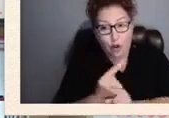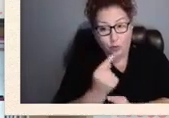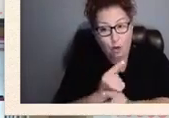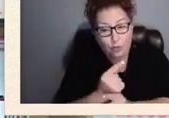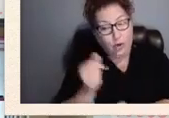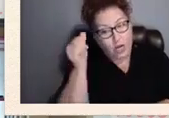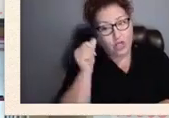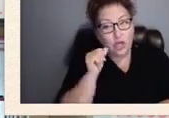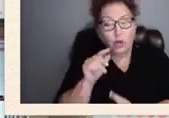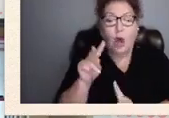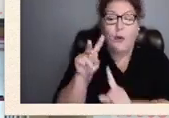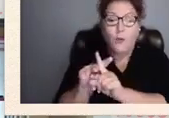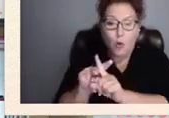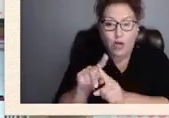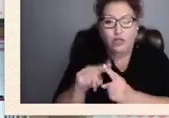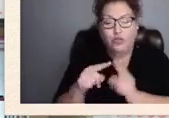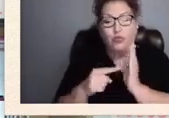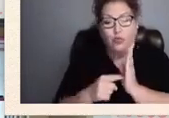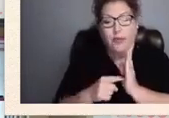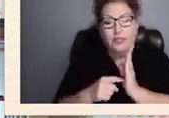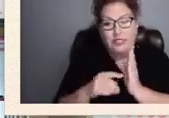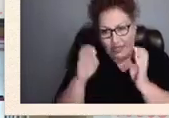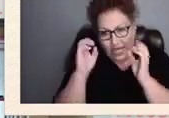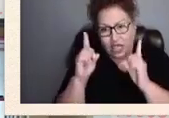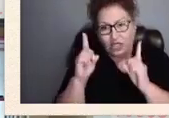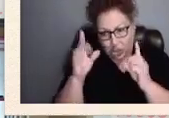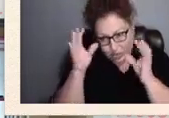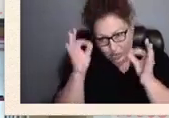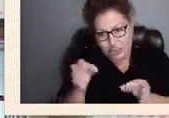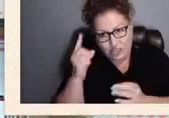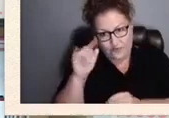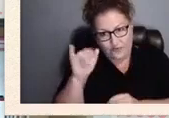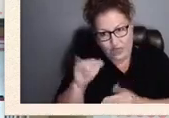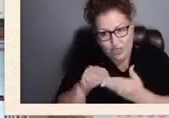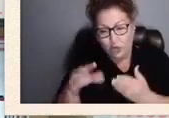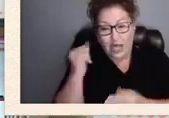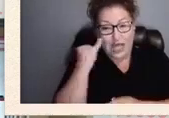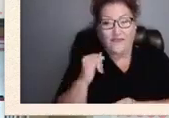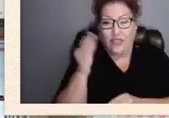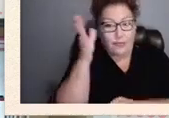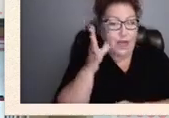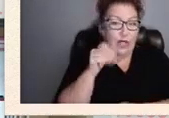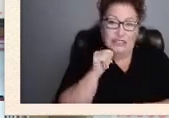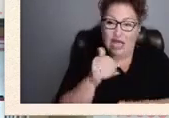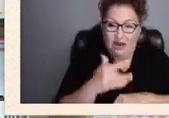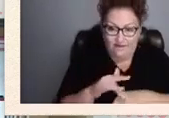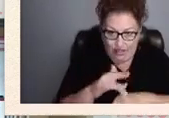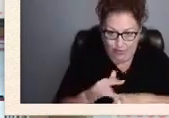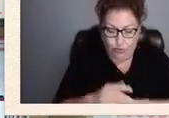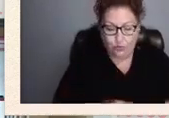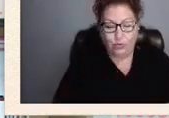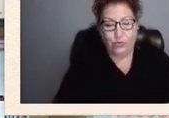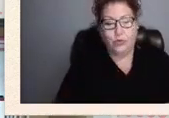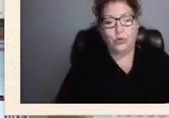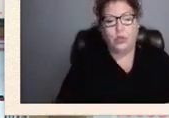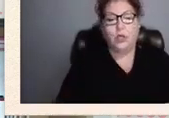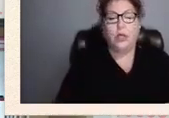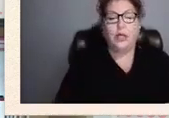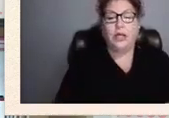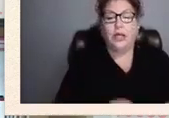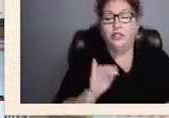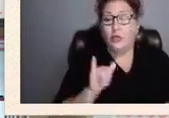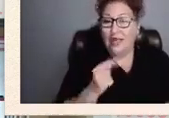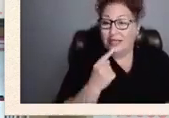to represent the educational interests of that student if the parent is not available. So that going to saying that